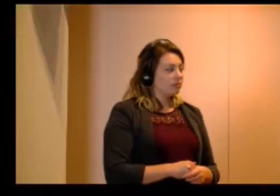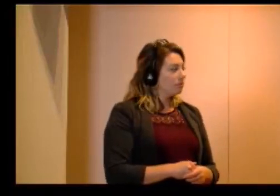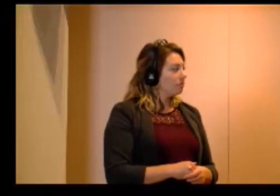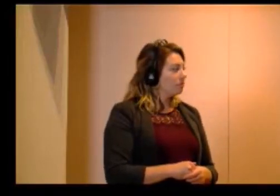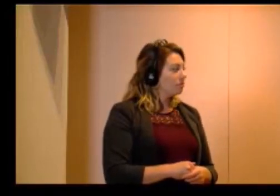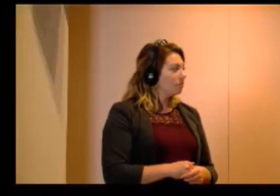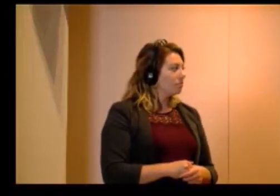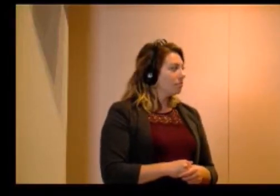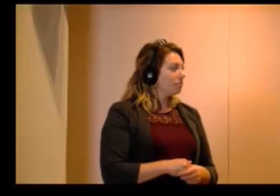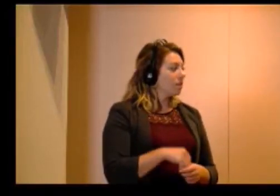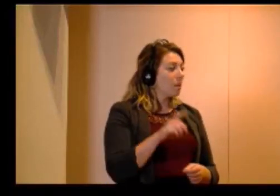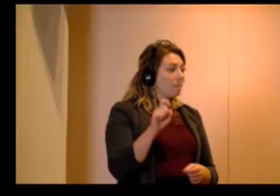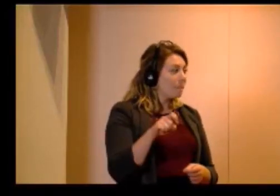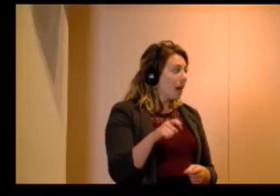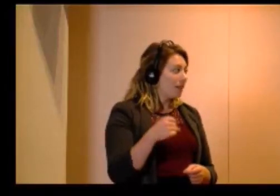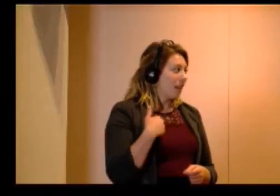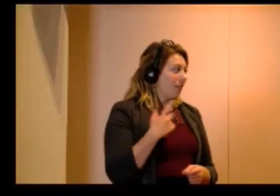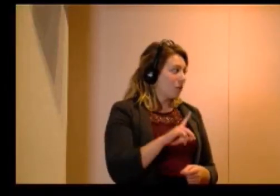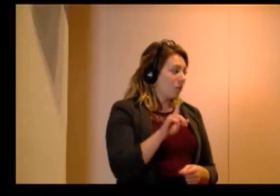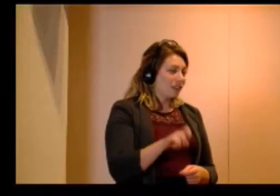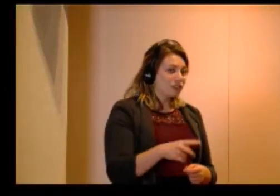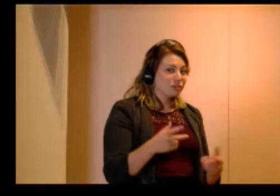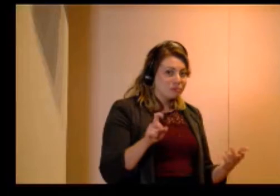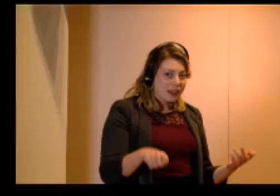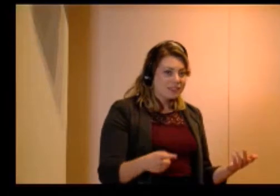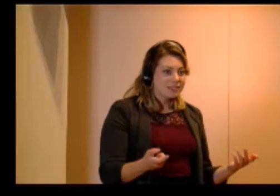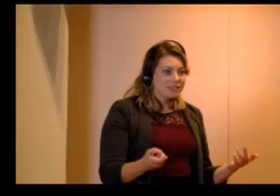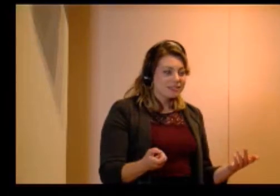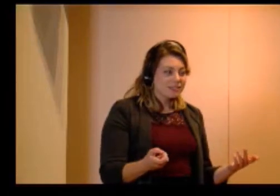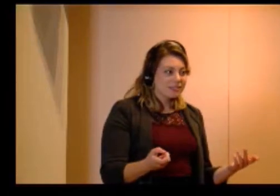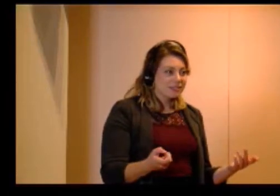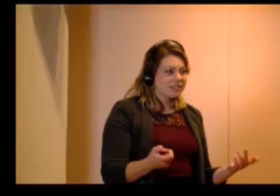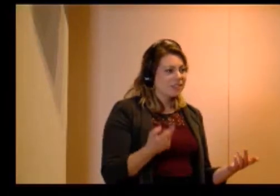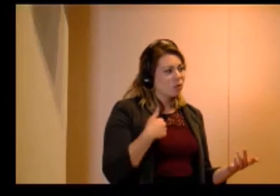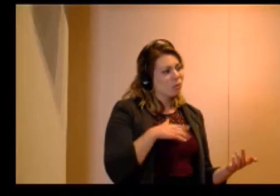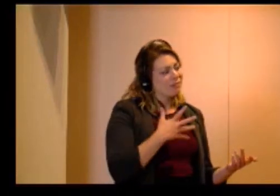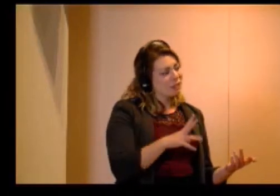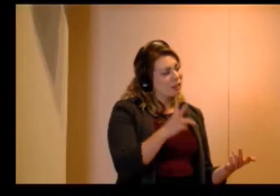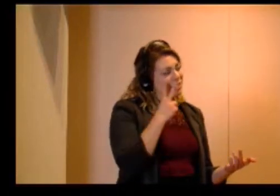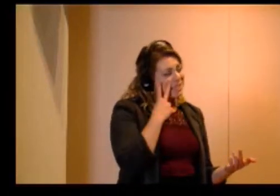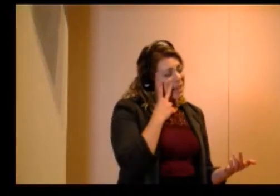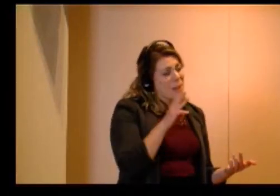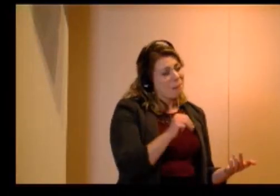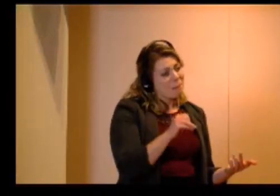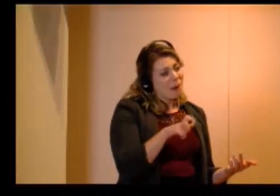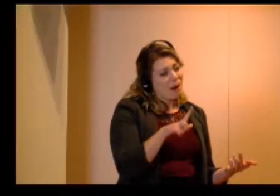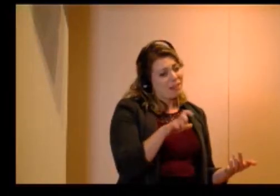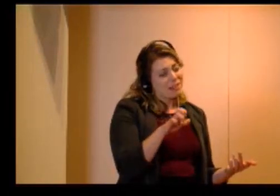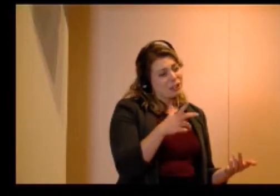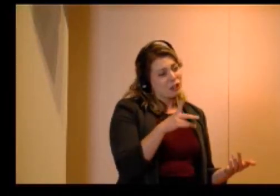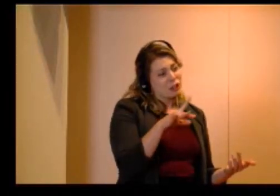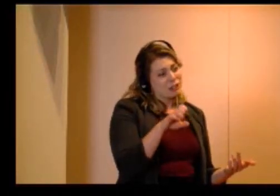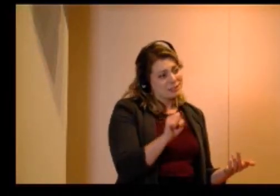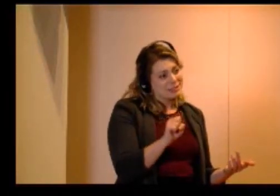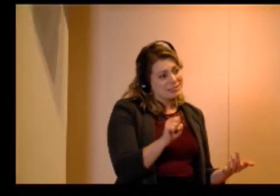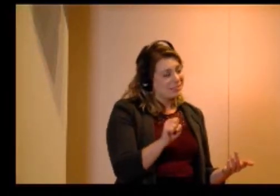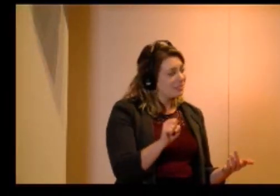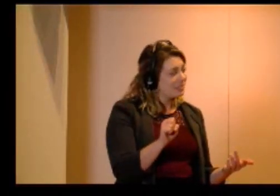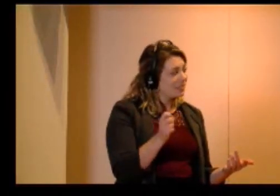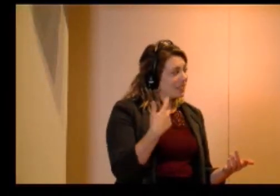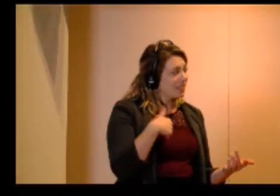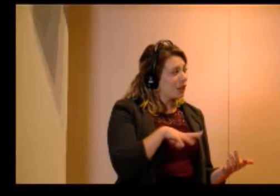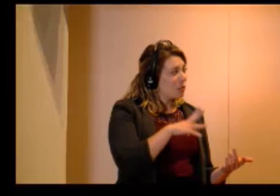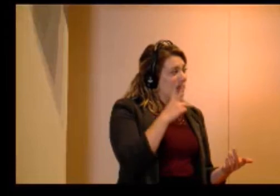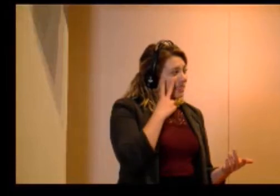There must be a question. We saw molecules. We saw people walk,